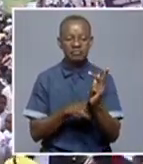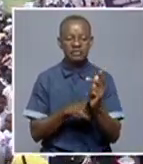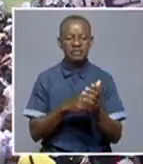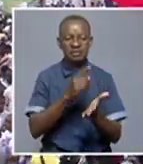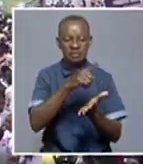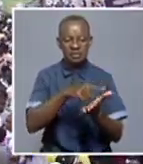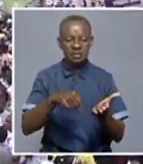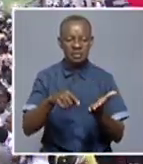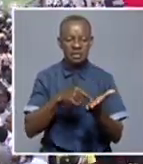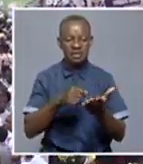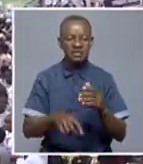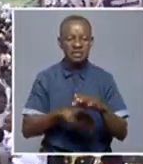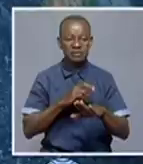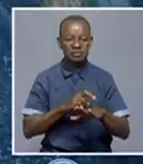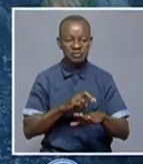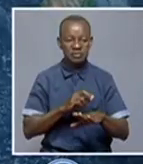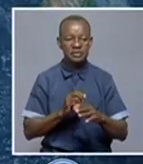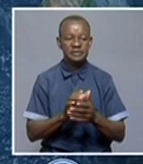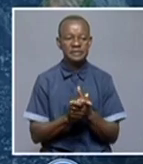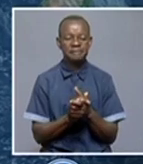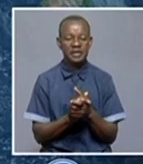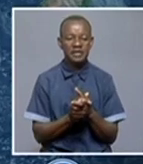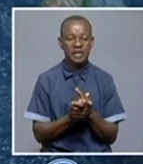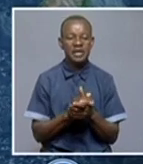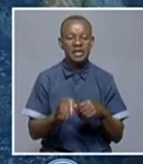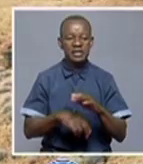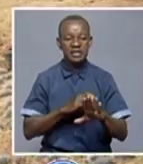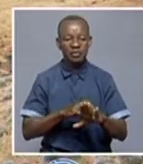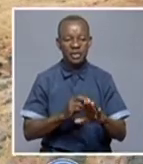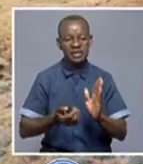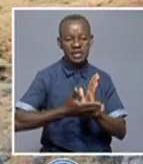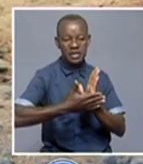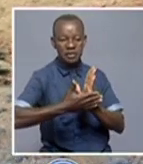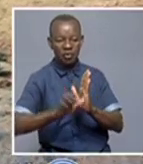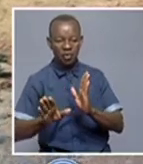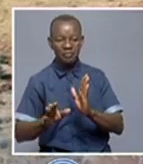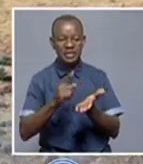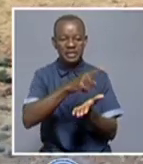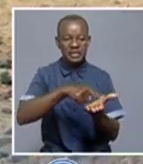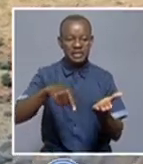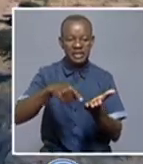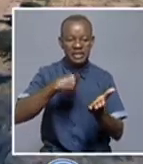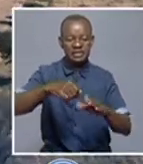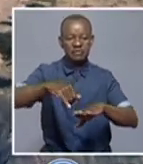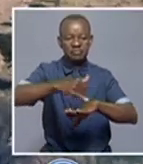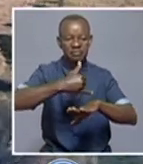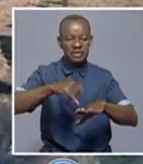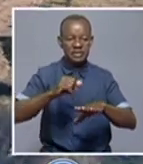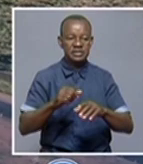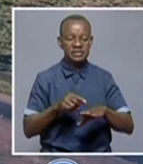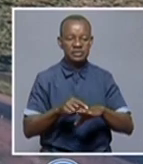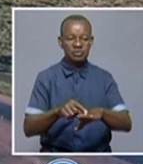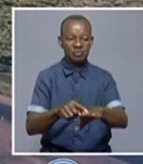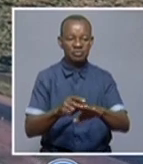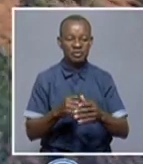deploying personnel to the various polling stations. And in fact, right now, the country is observing what is known as electoral